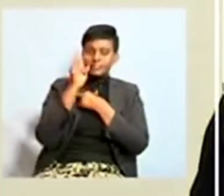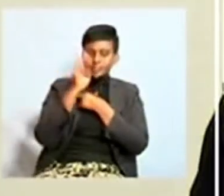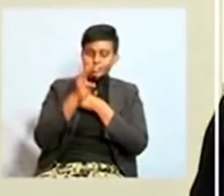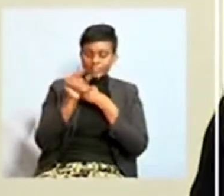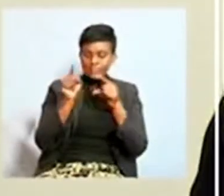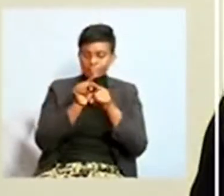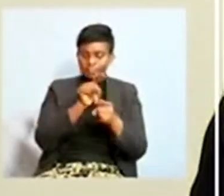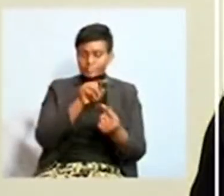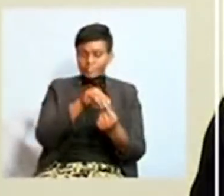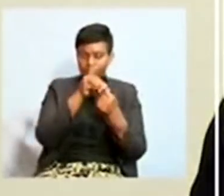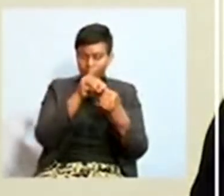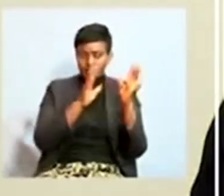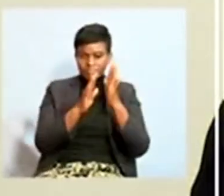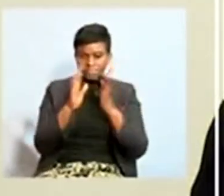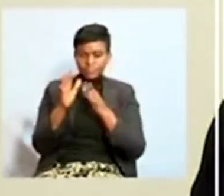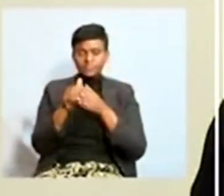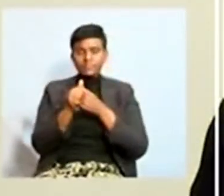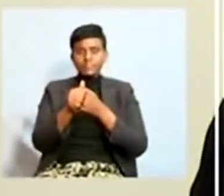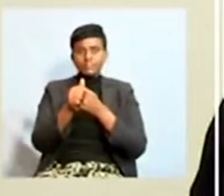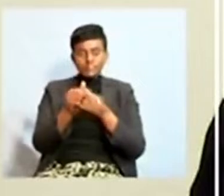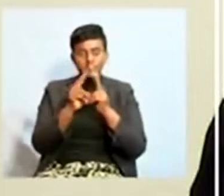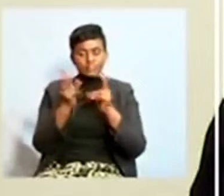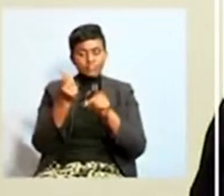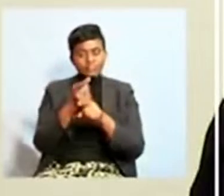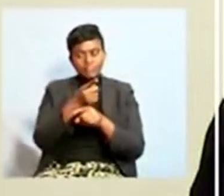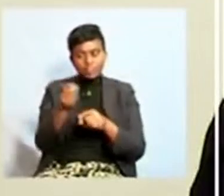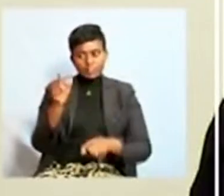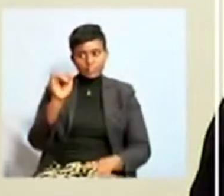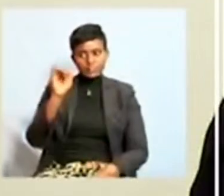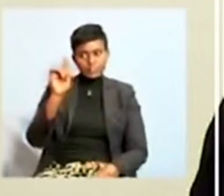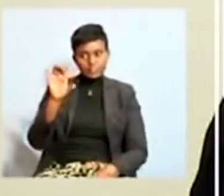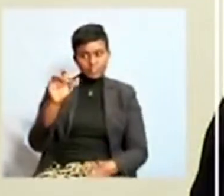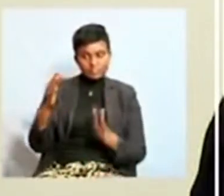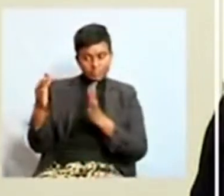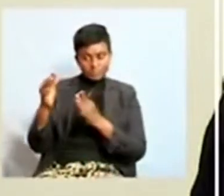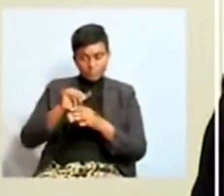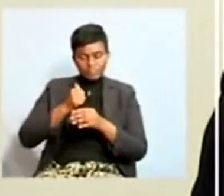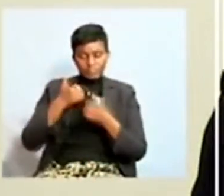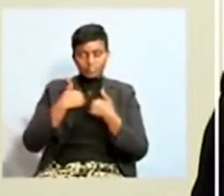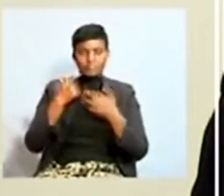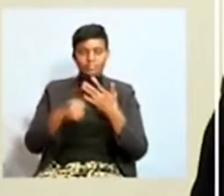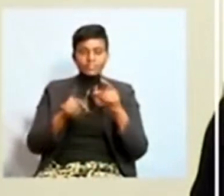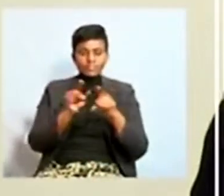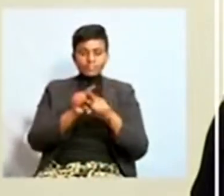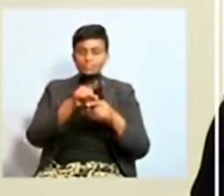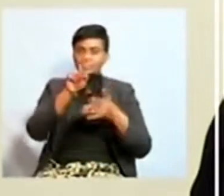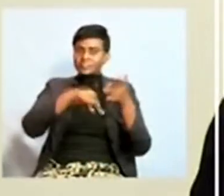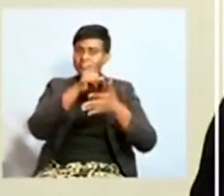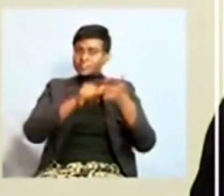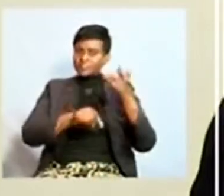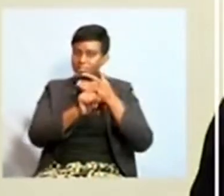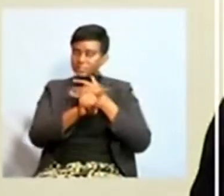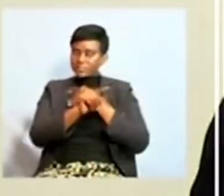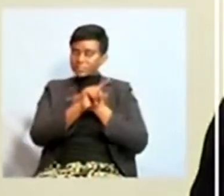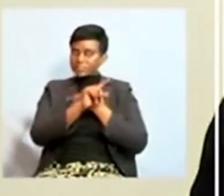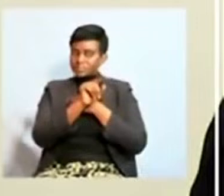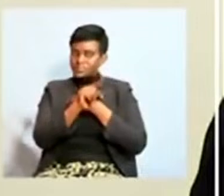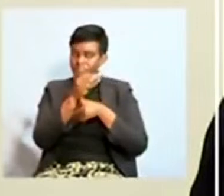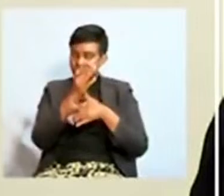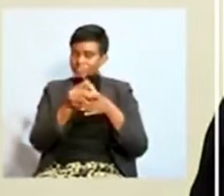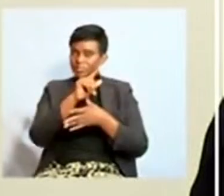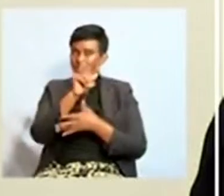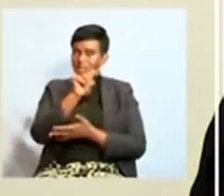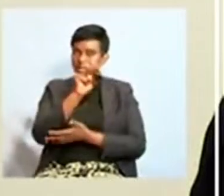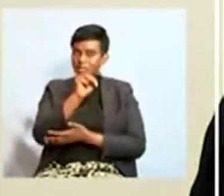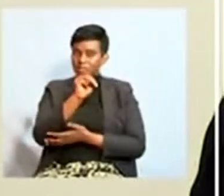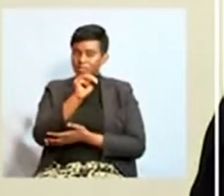the special purpose vehicle. So from the IDC side, we had to deregister Zam-Atom,